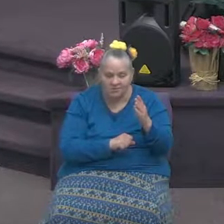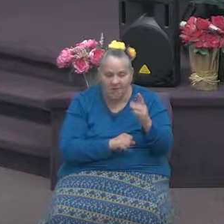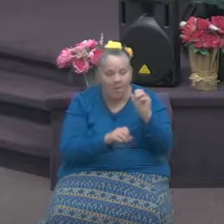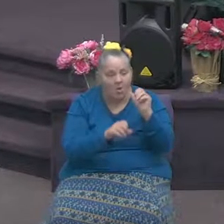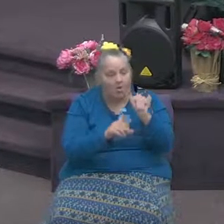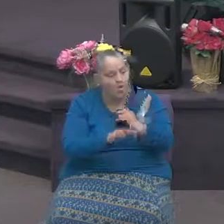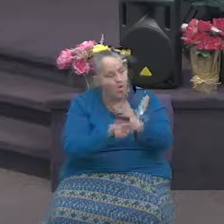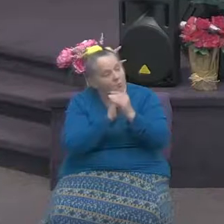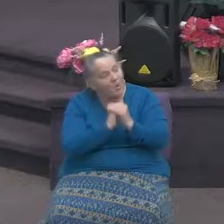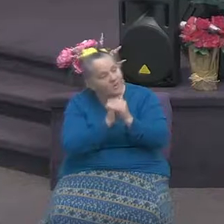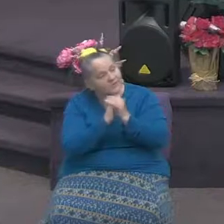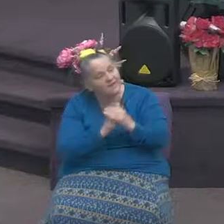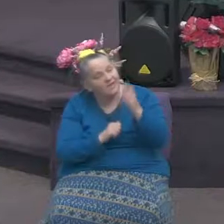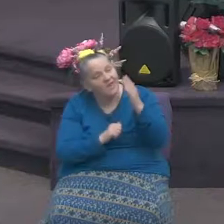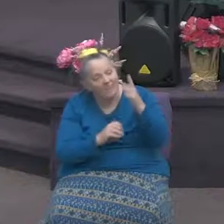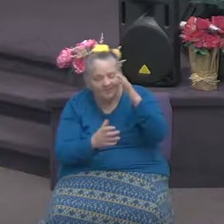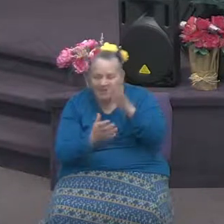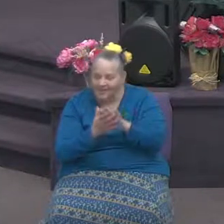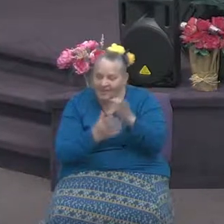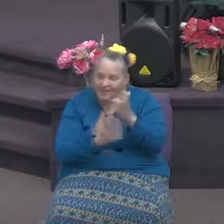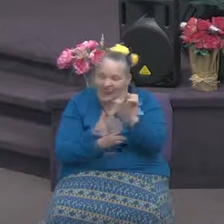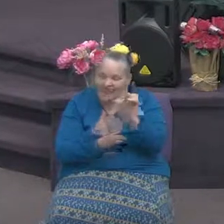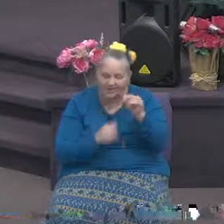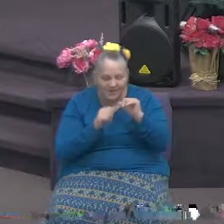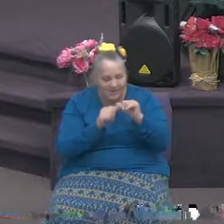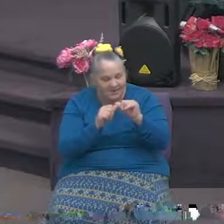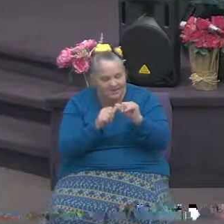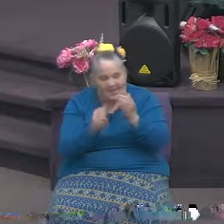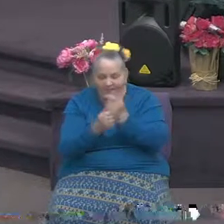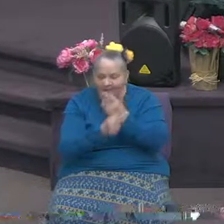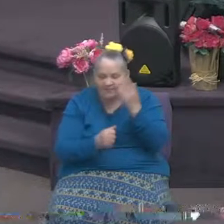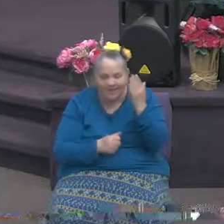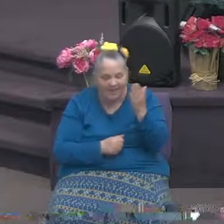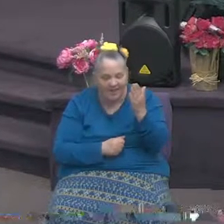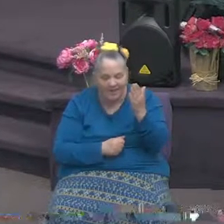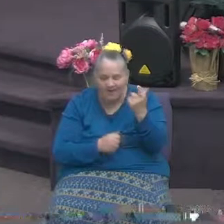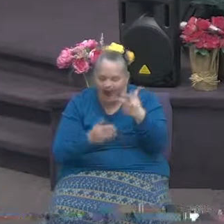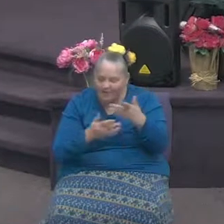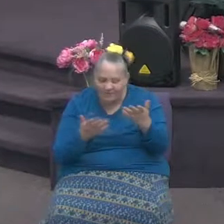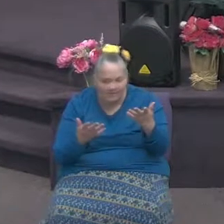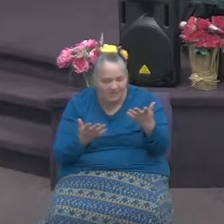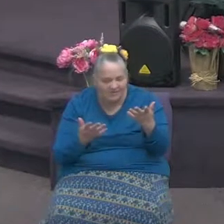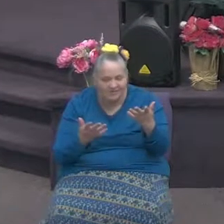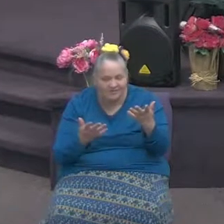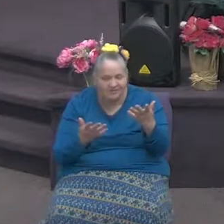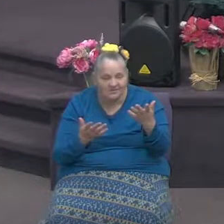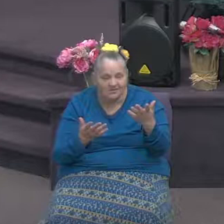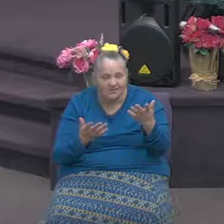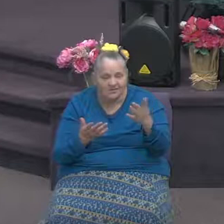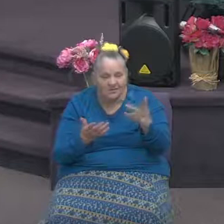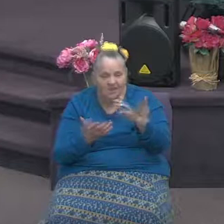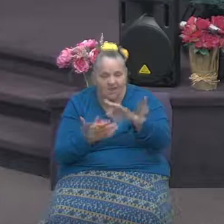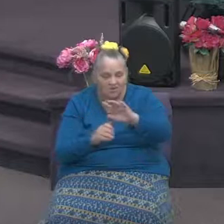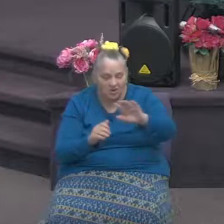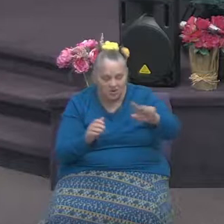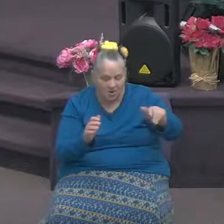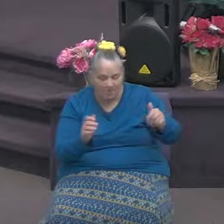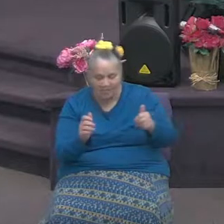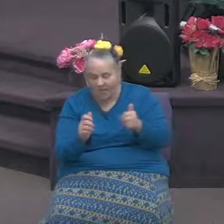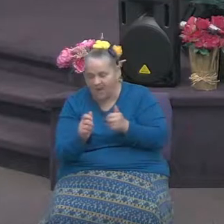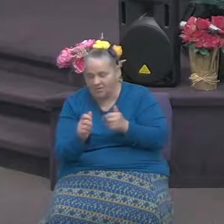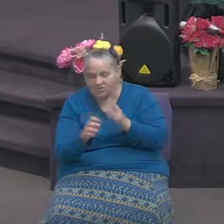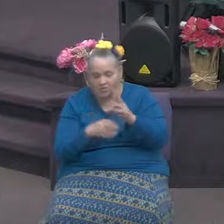to worship him, continue to believe him, continue to love him with everything, and turn your back to the